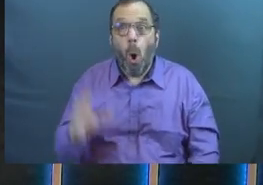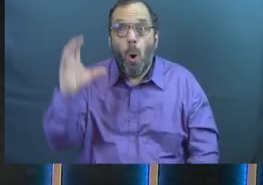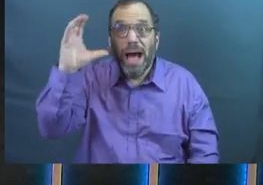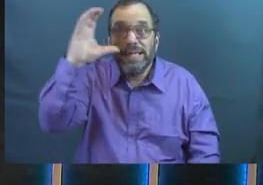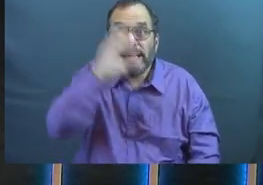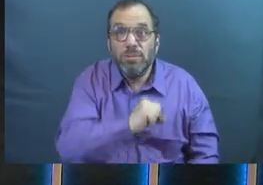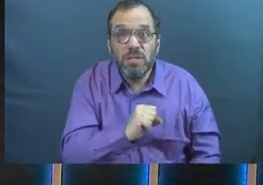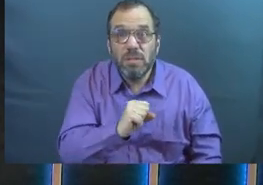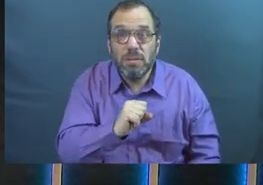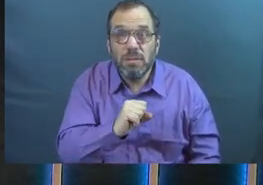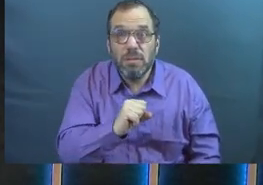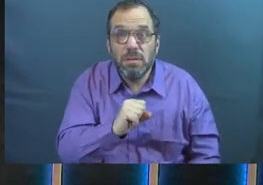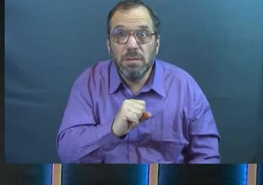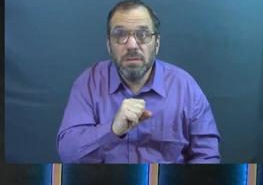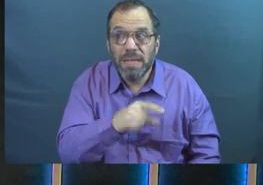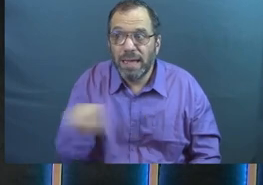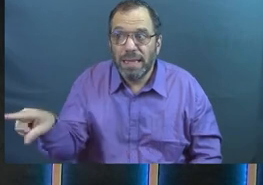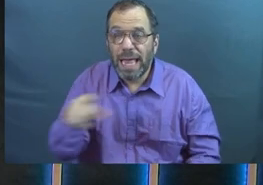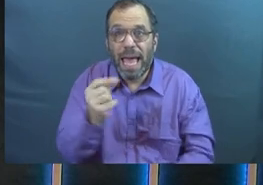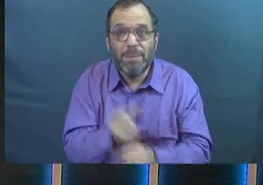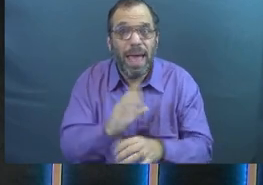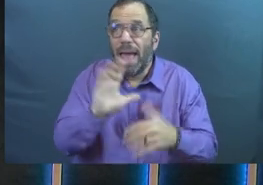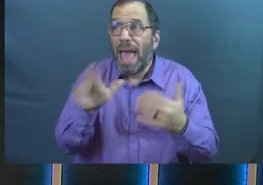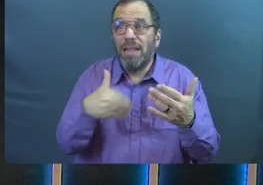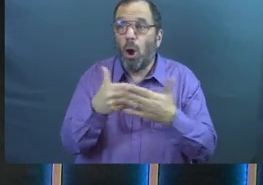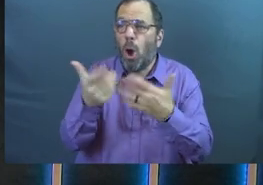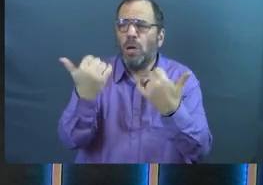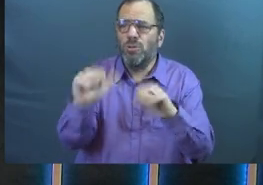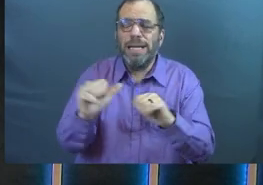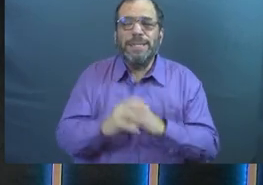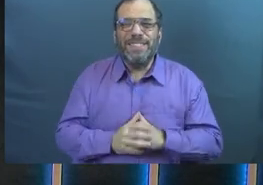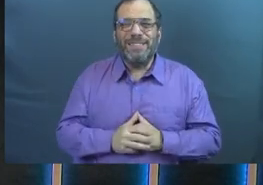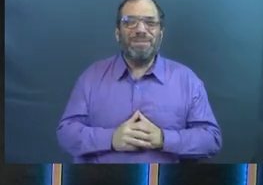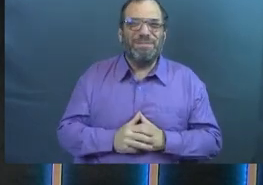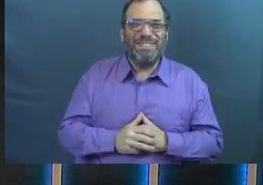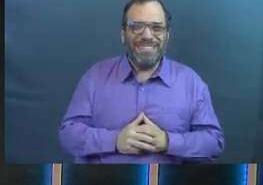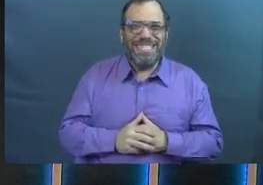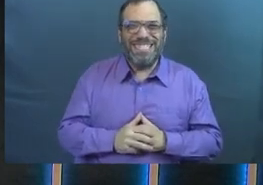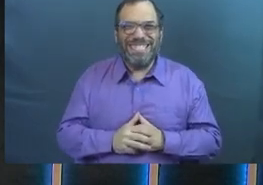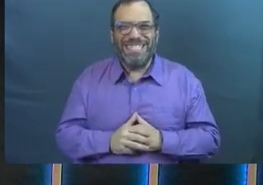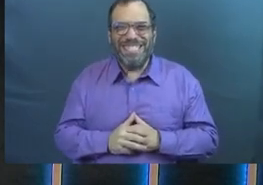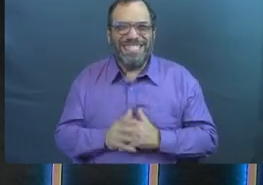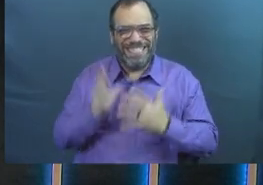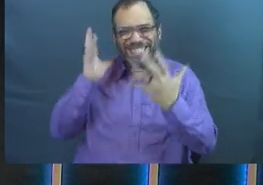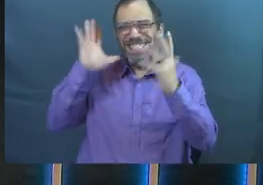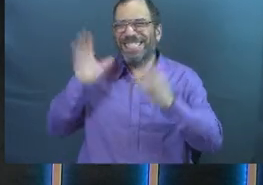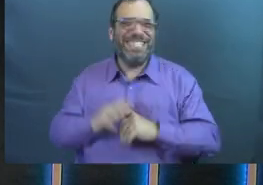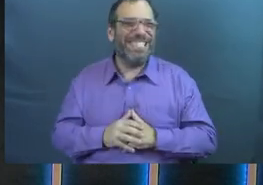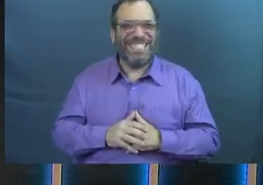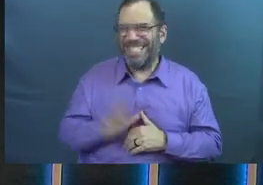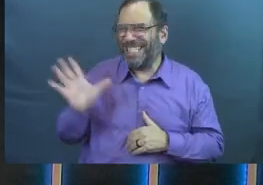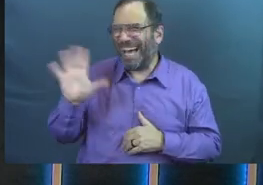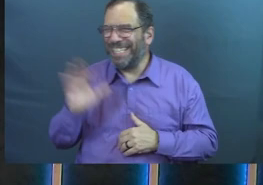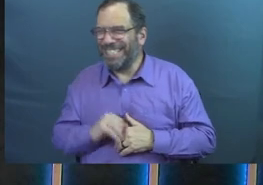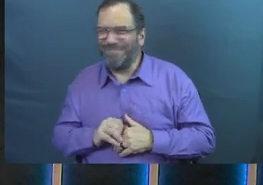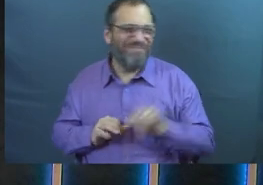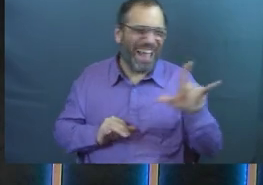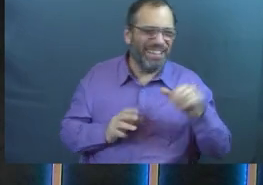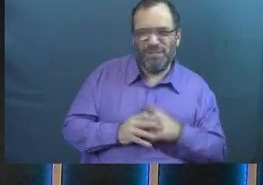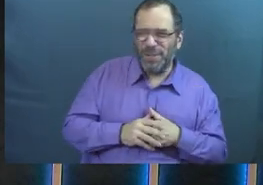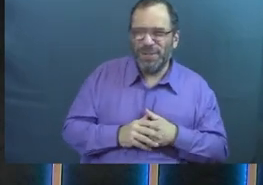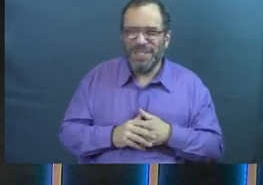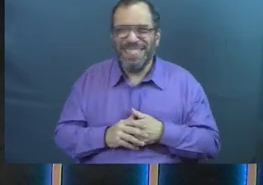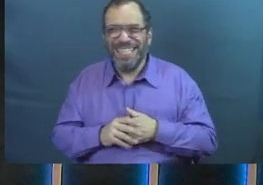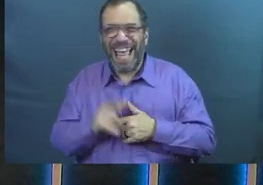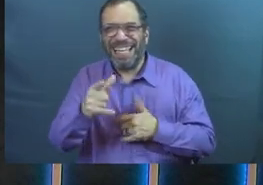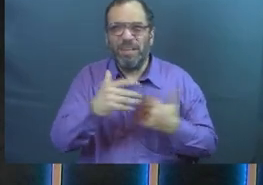Assumptions that people make. And they're all trying their hardest, but all this stuff kind of squeaks out. And it starts